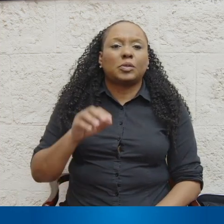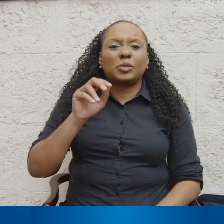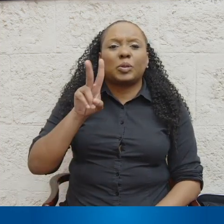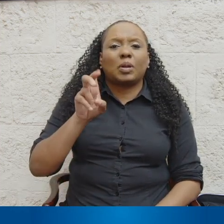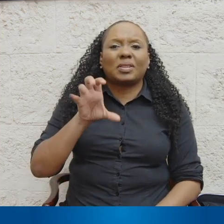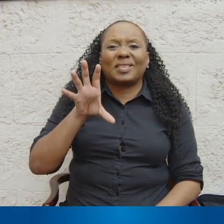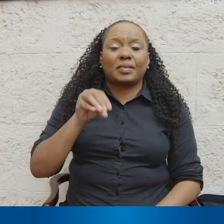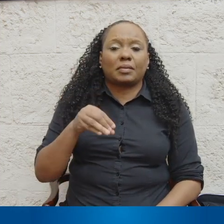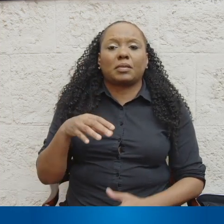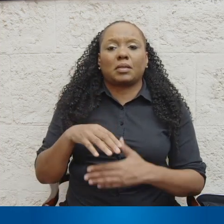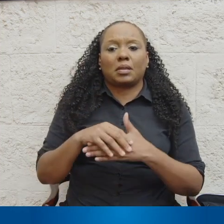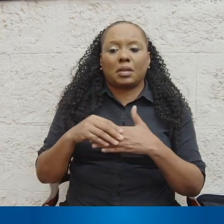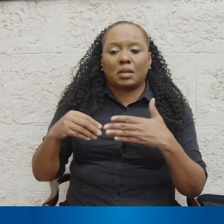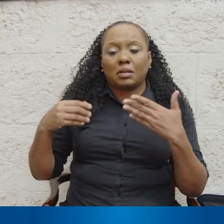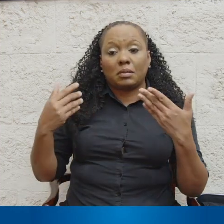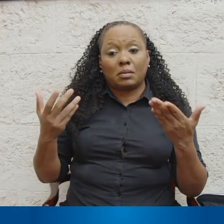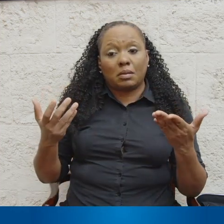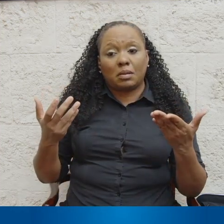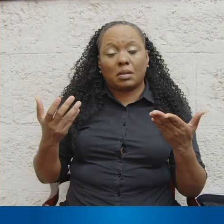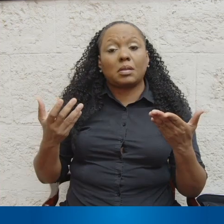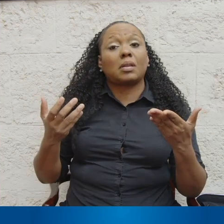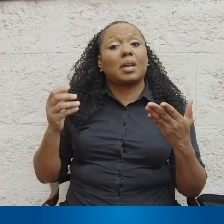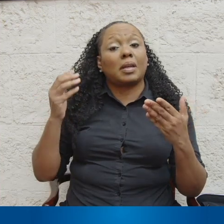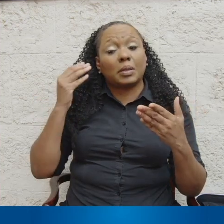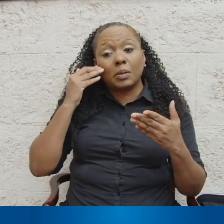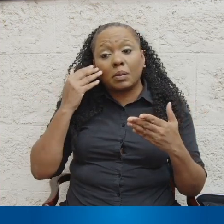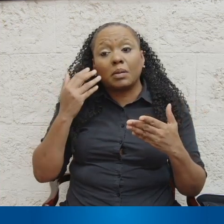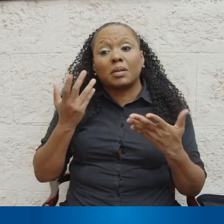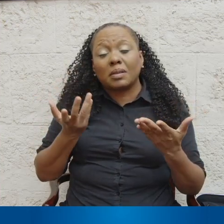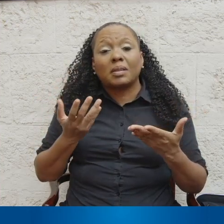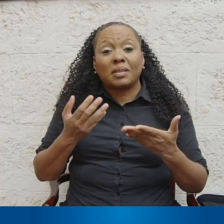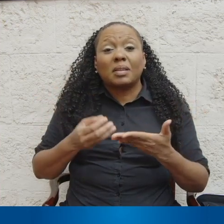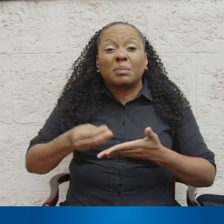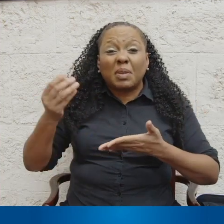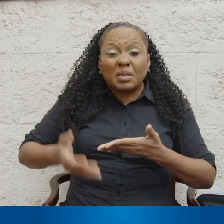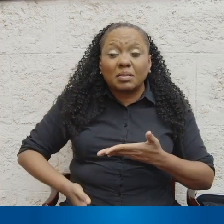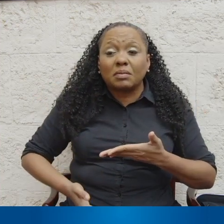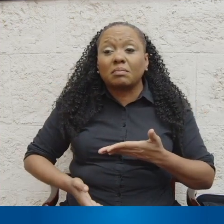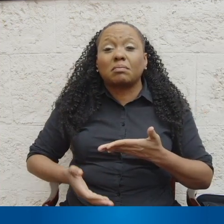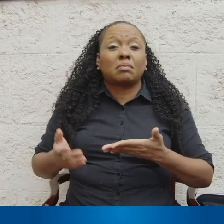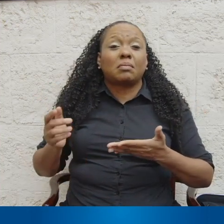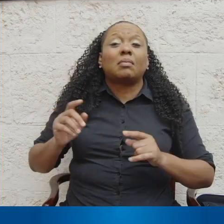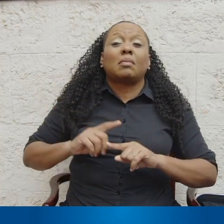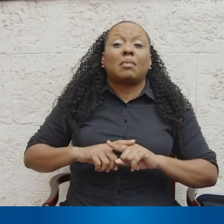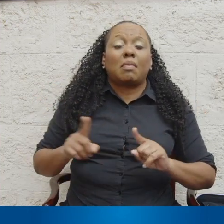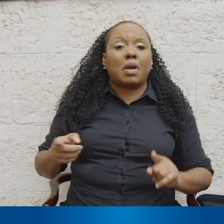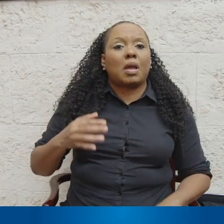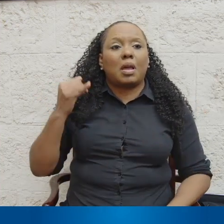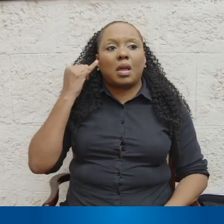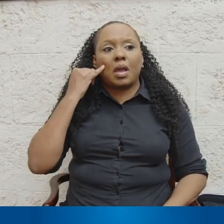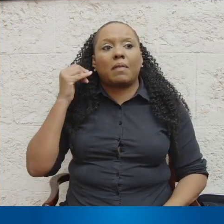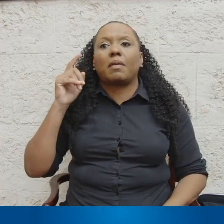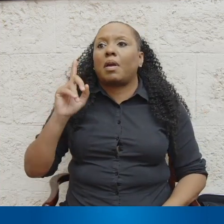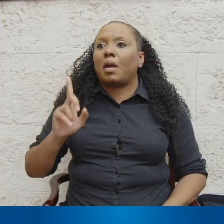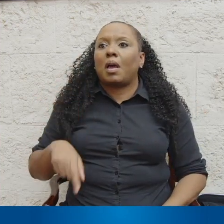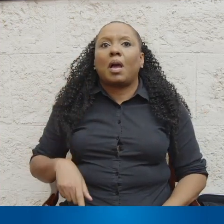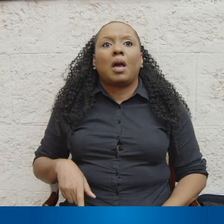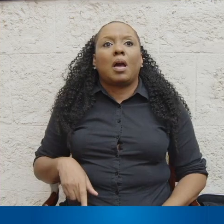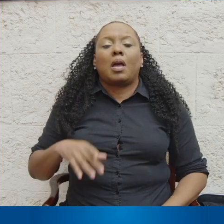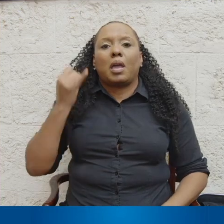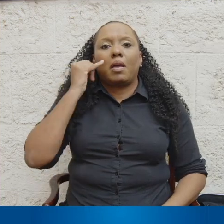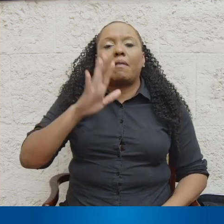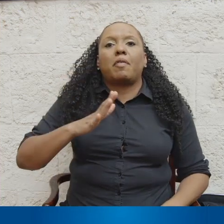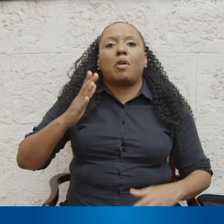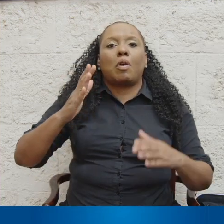They're significant. It's a significant amount of money, but it is still something in comparison to what you'd be spending if you have to replace a roof